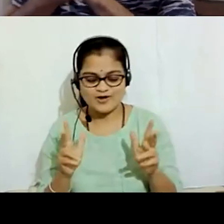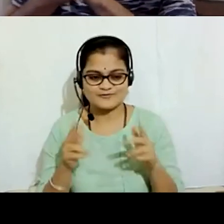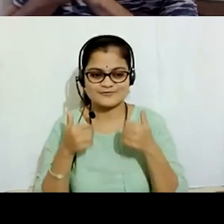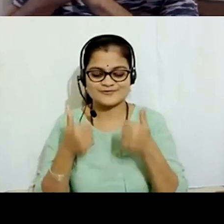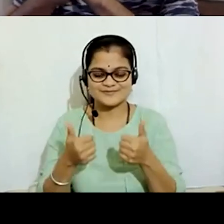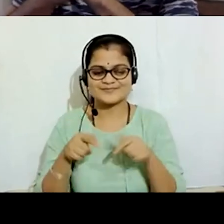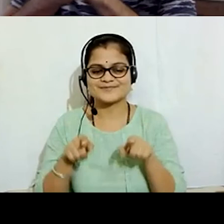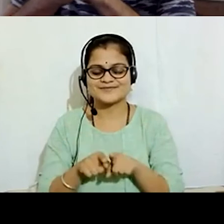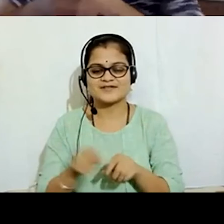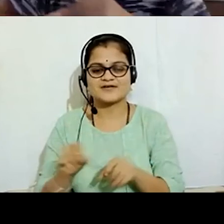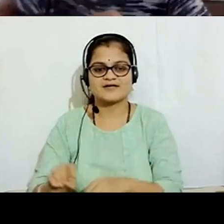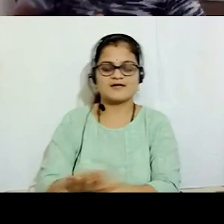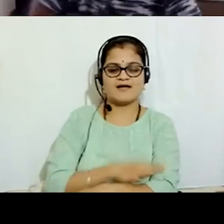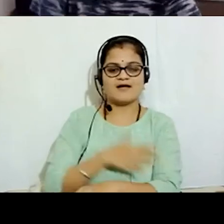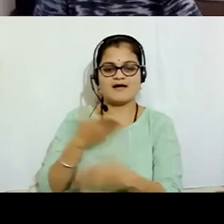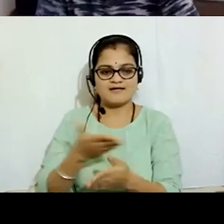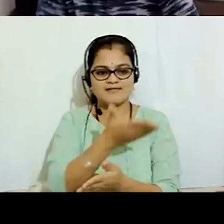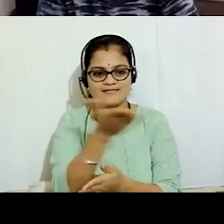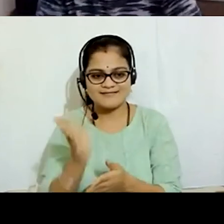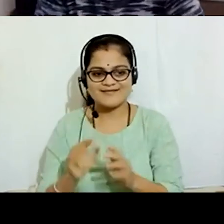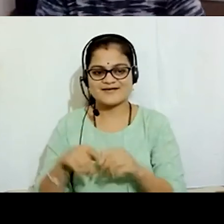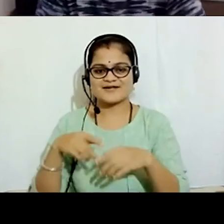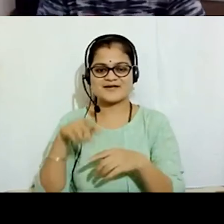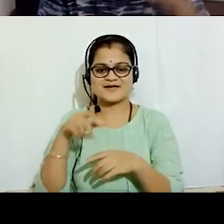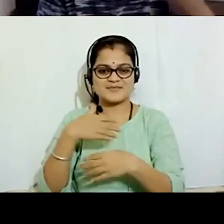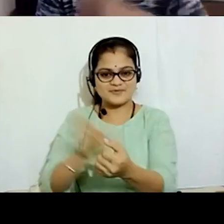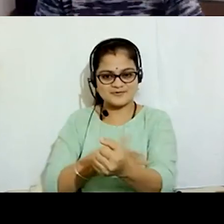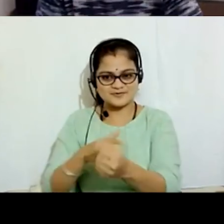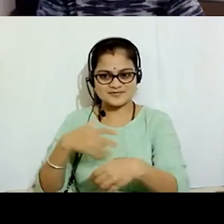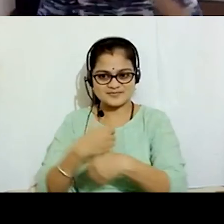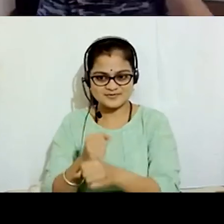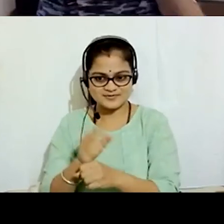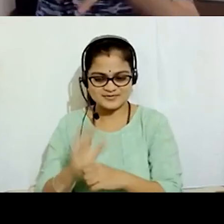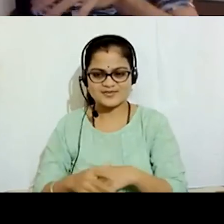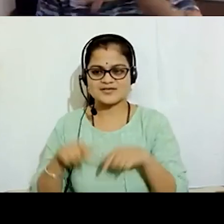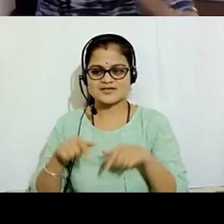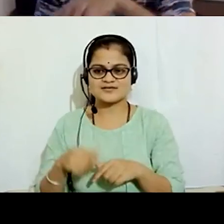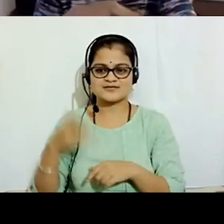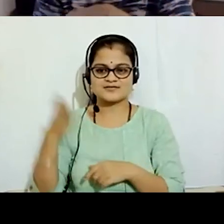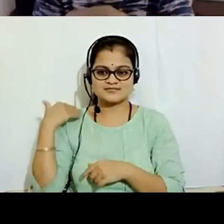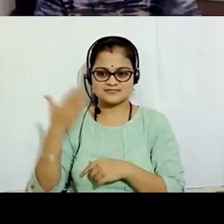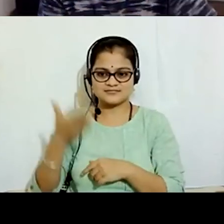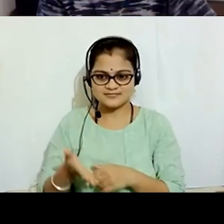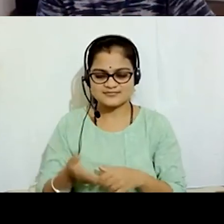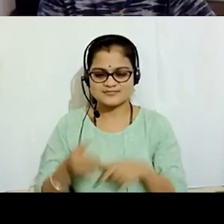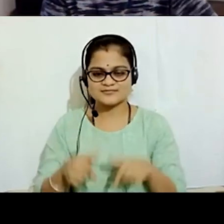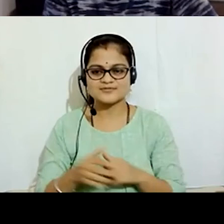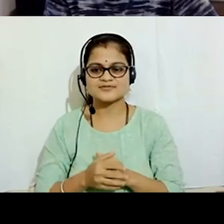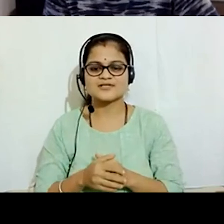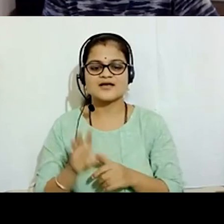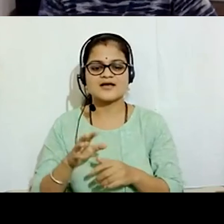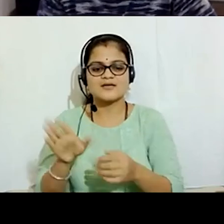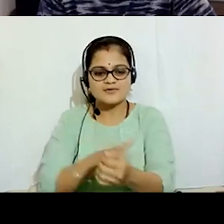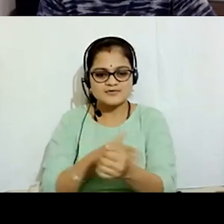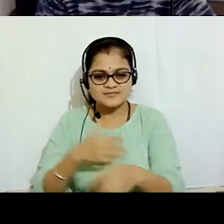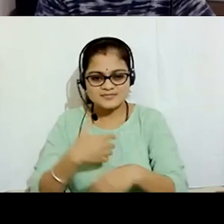really inspiring for me as a musician, as a producer. After our sessions, I straight away just kind of had to make some music, and